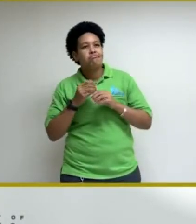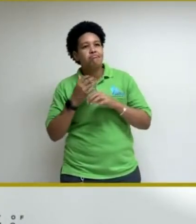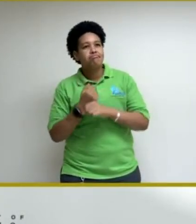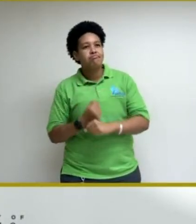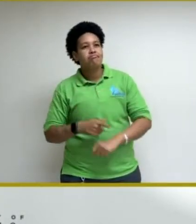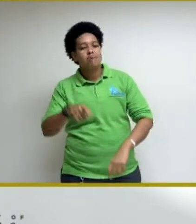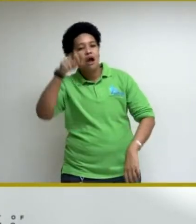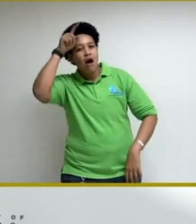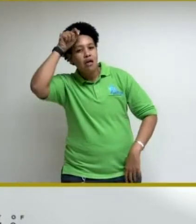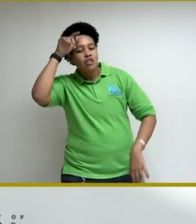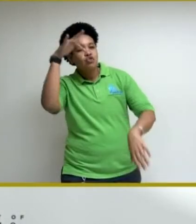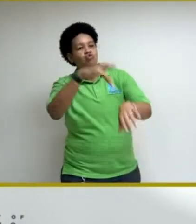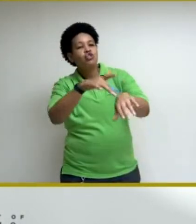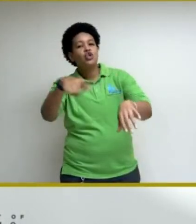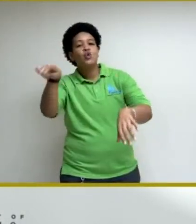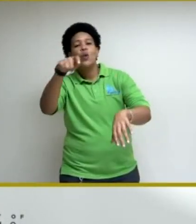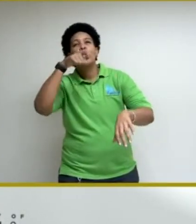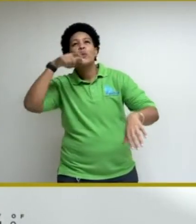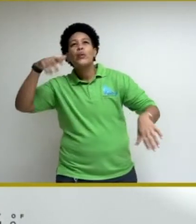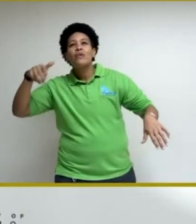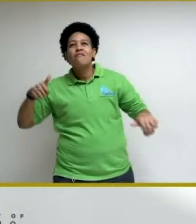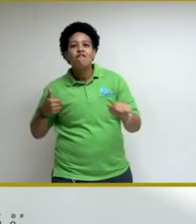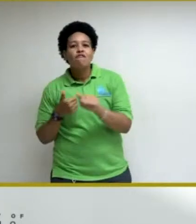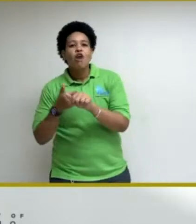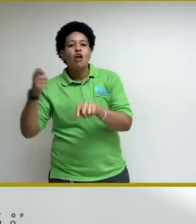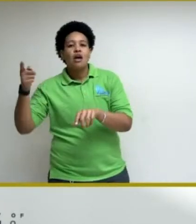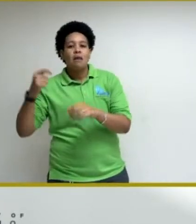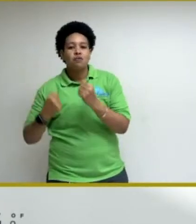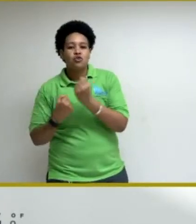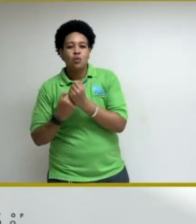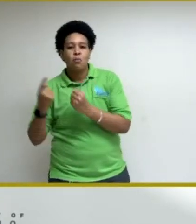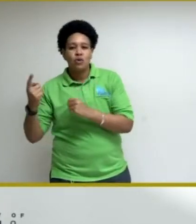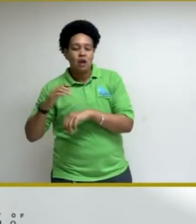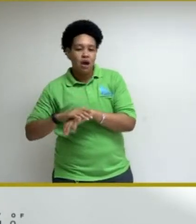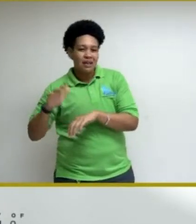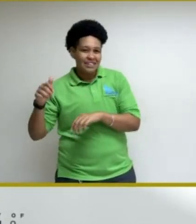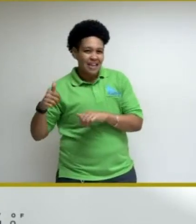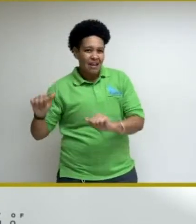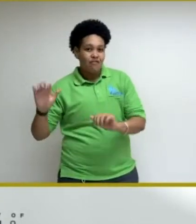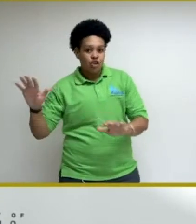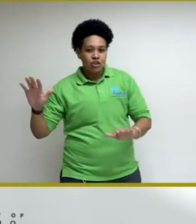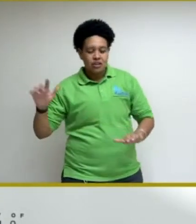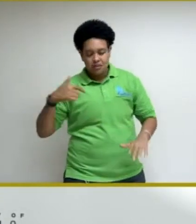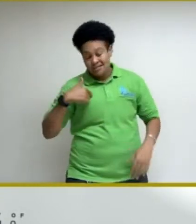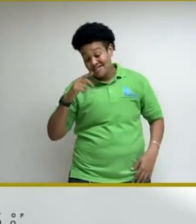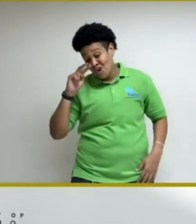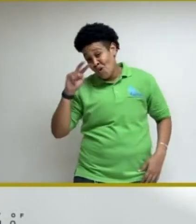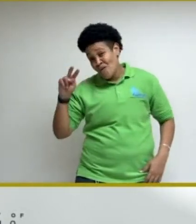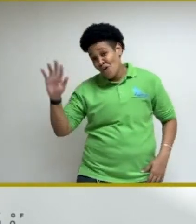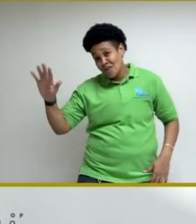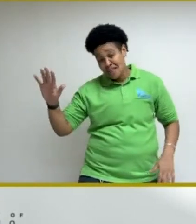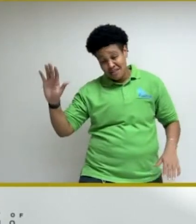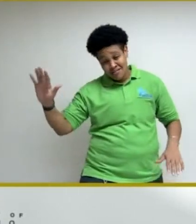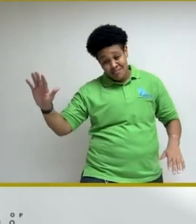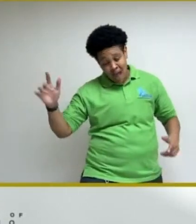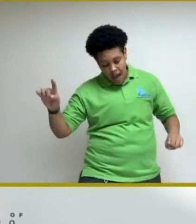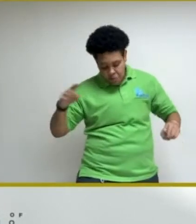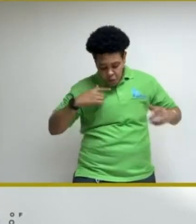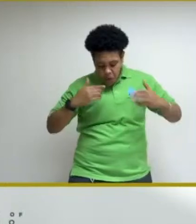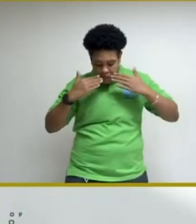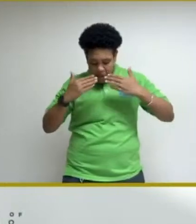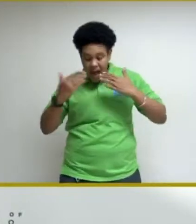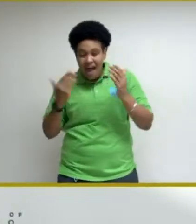reach those who follow him and support him and his efforts. And I look forward to that. So thanks